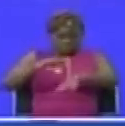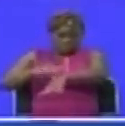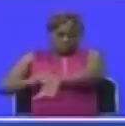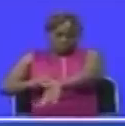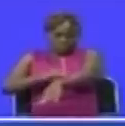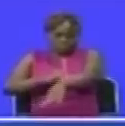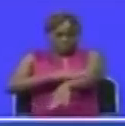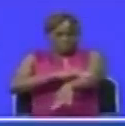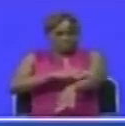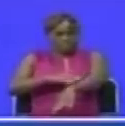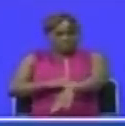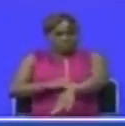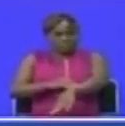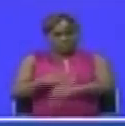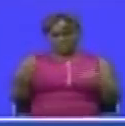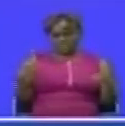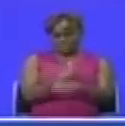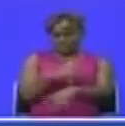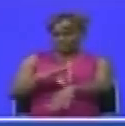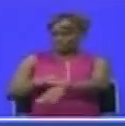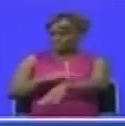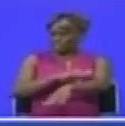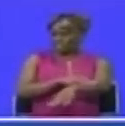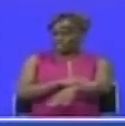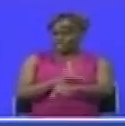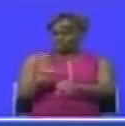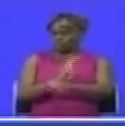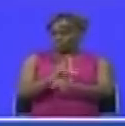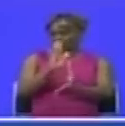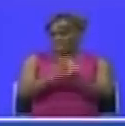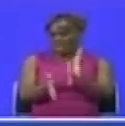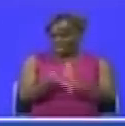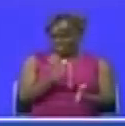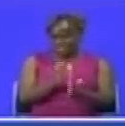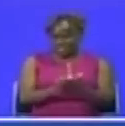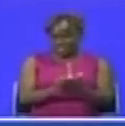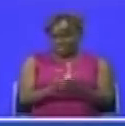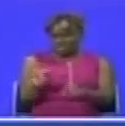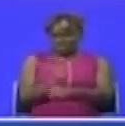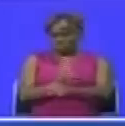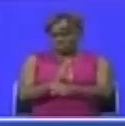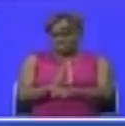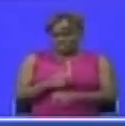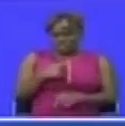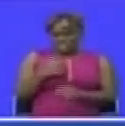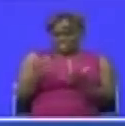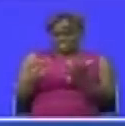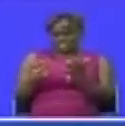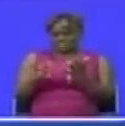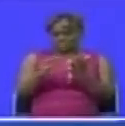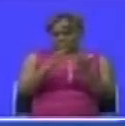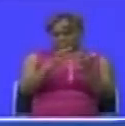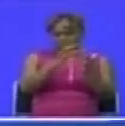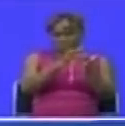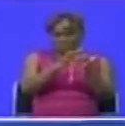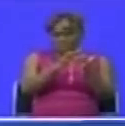massage. Tofauti ya hii massage hutumii kitu, unatumia nini feelings za mi fingers ambayo